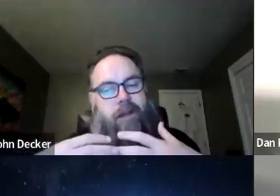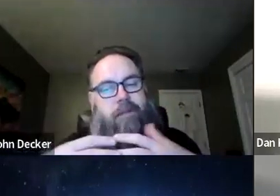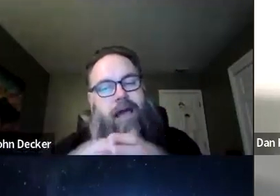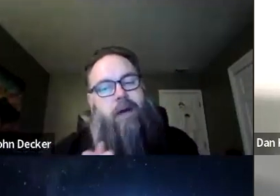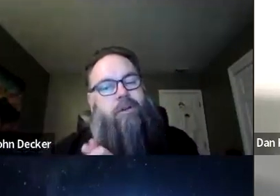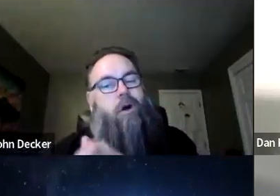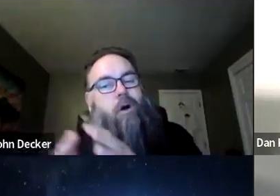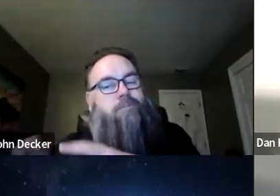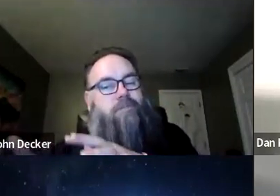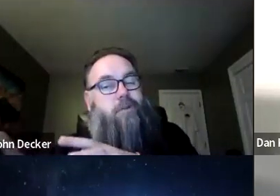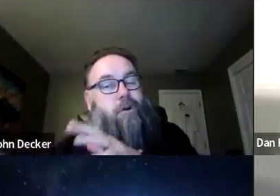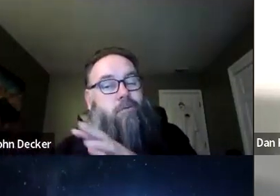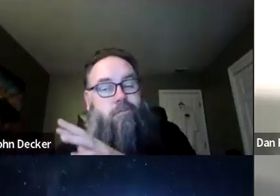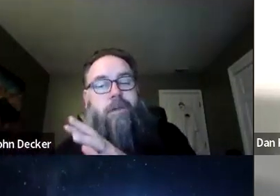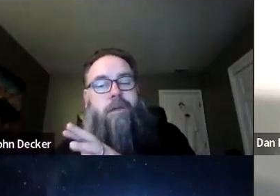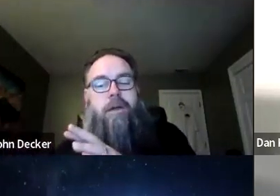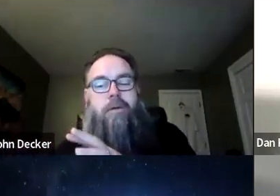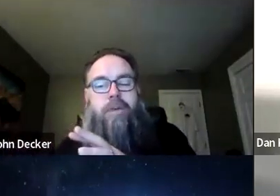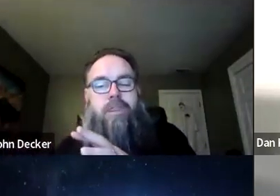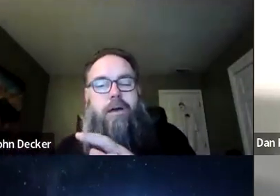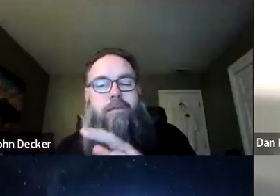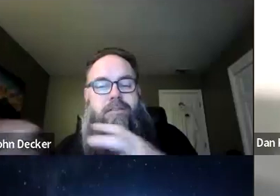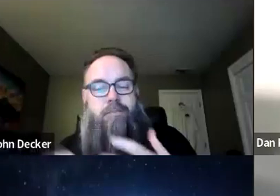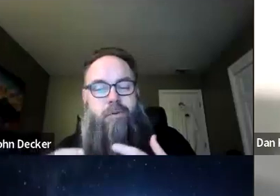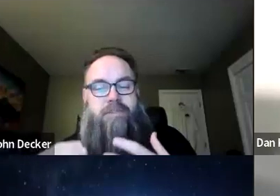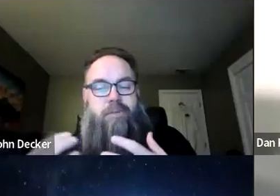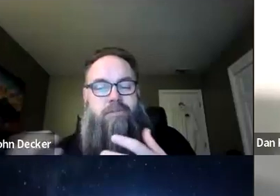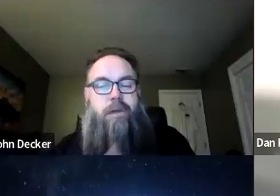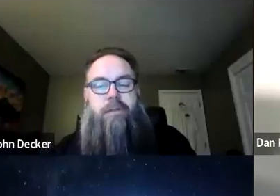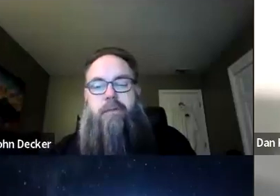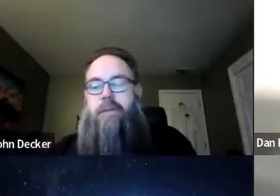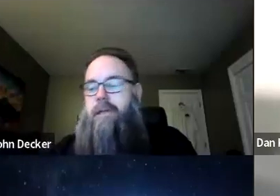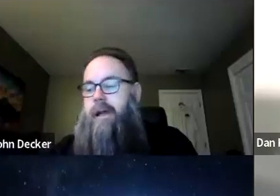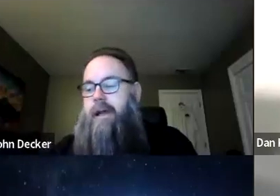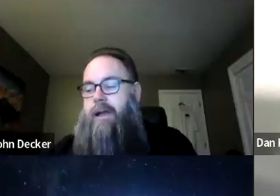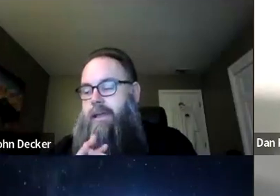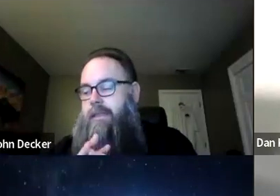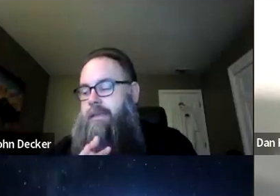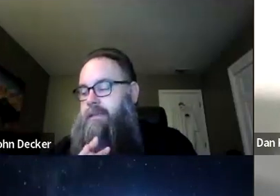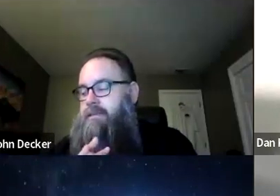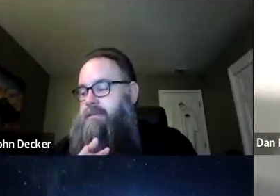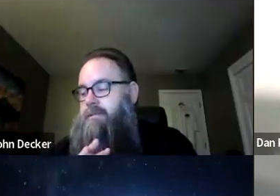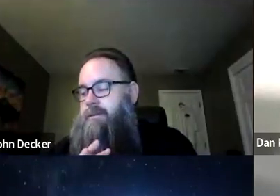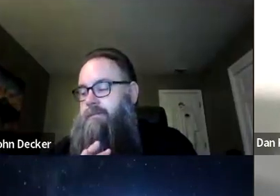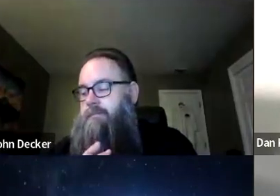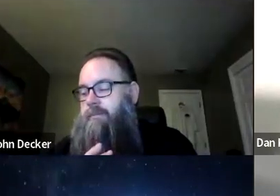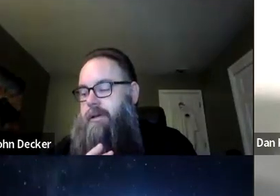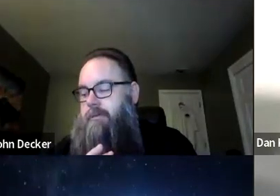that environment out into homes of their own with the supports built around them, again, I think